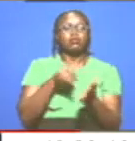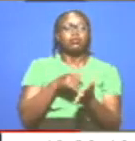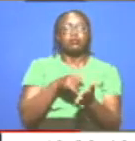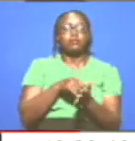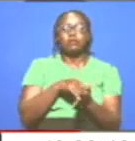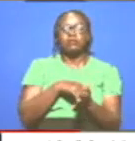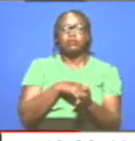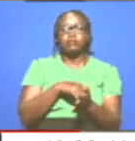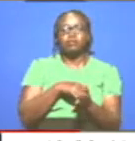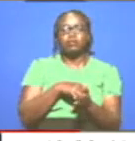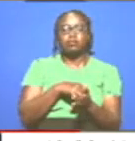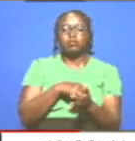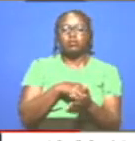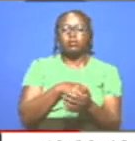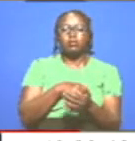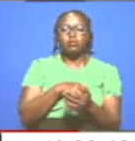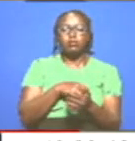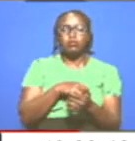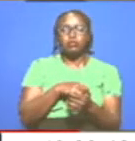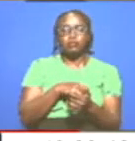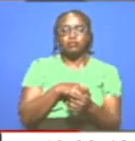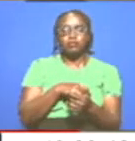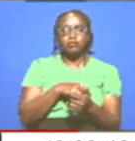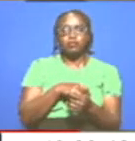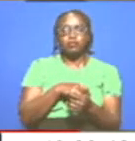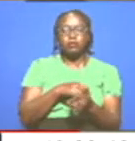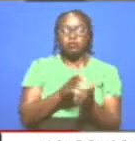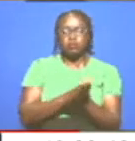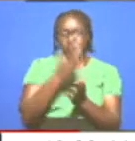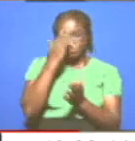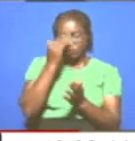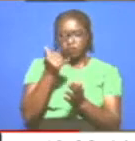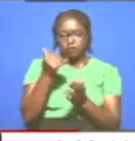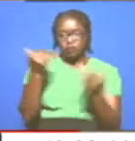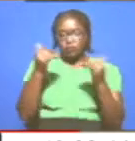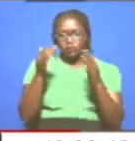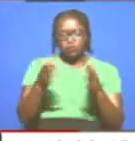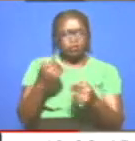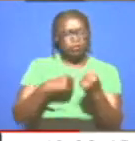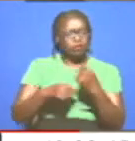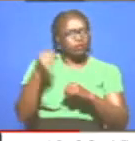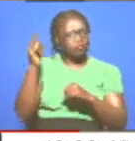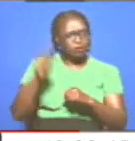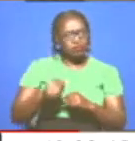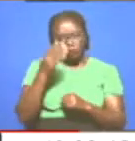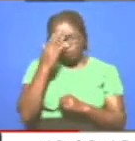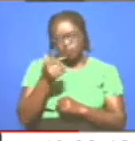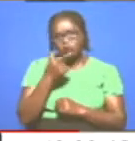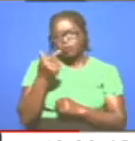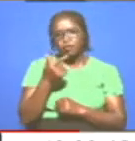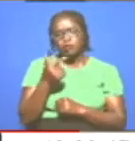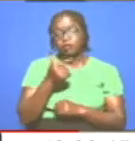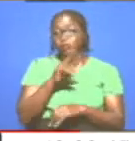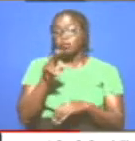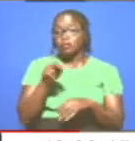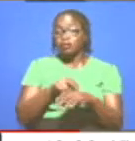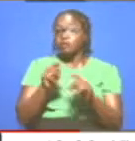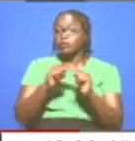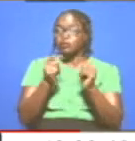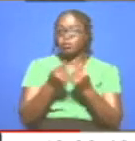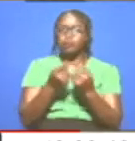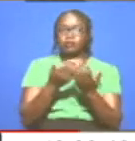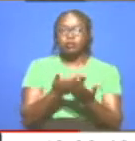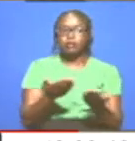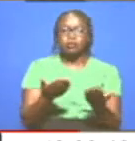the Nairobi, because number one, you need to get the players active, because you mentioned there is national team duty